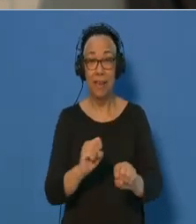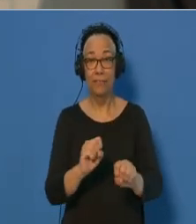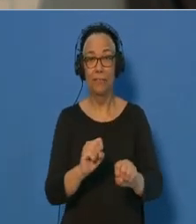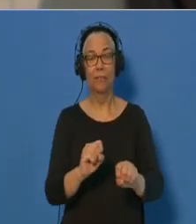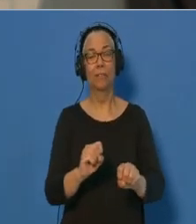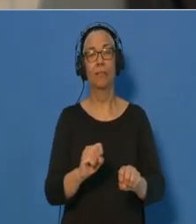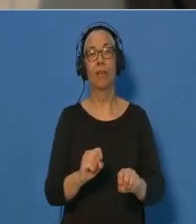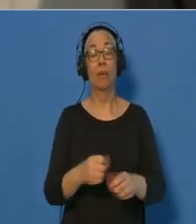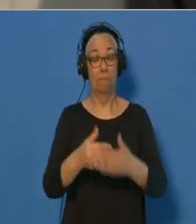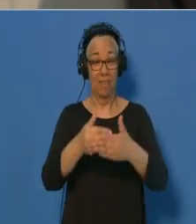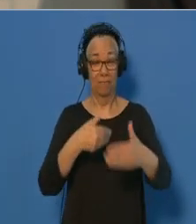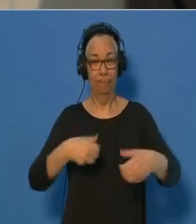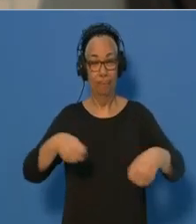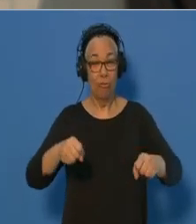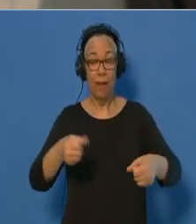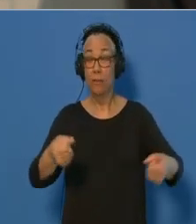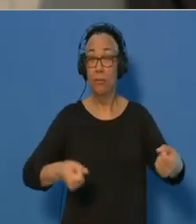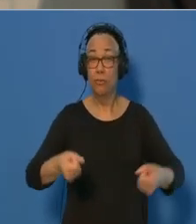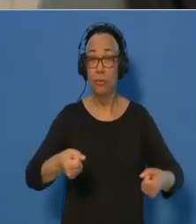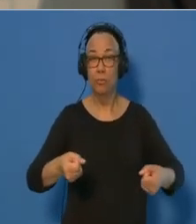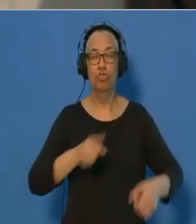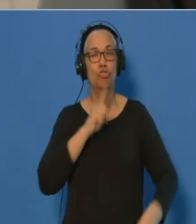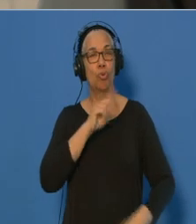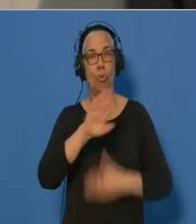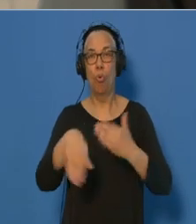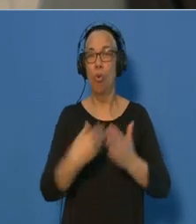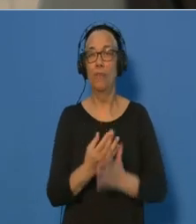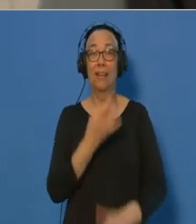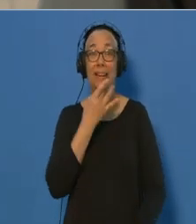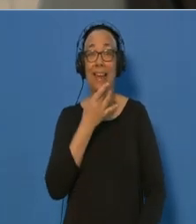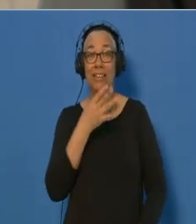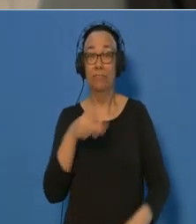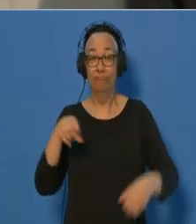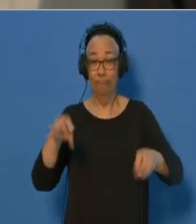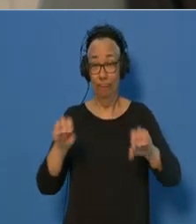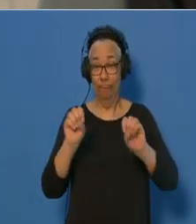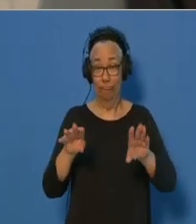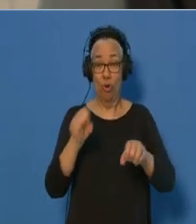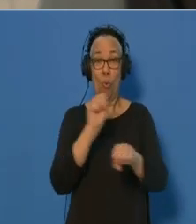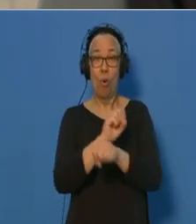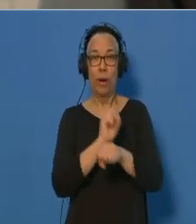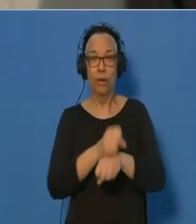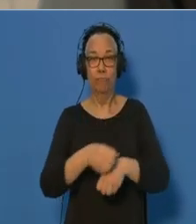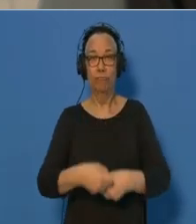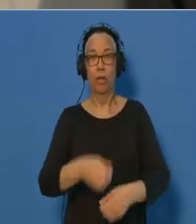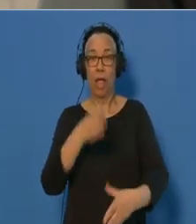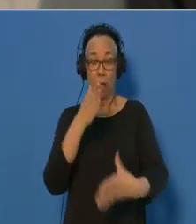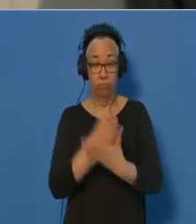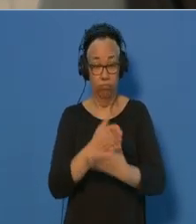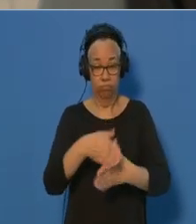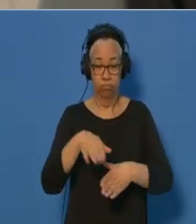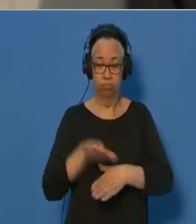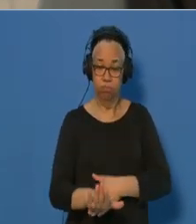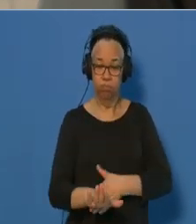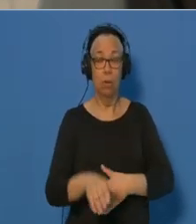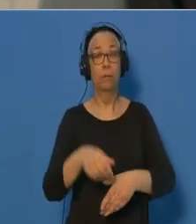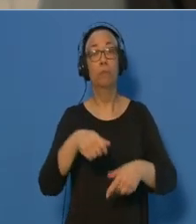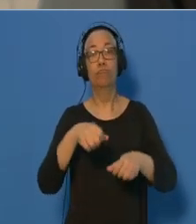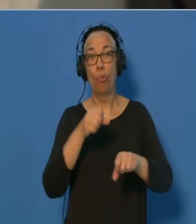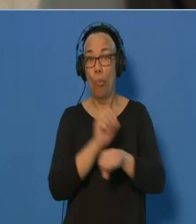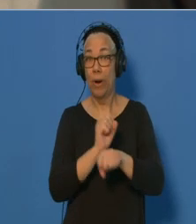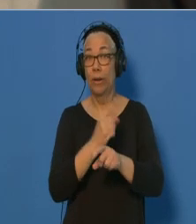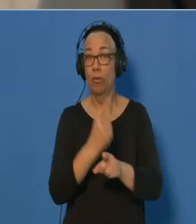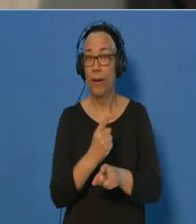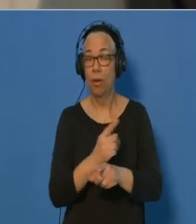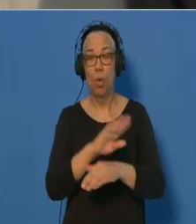driving, you should check that all your lights are working and your brakes are functioning properly. All members of the public,